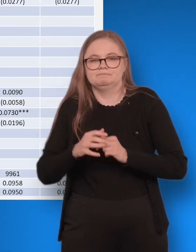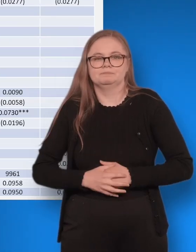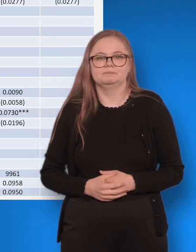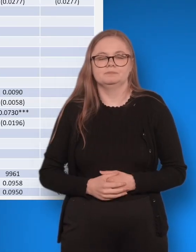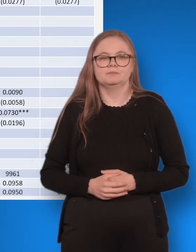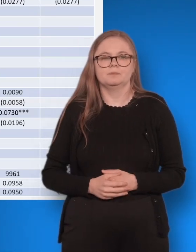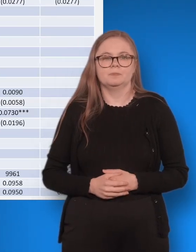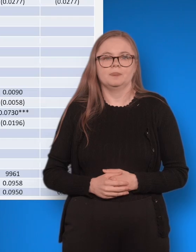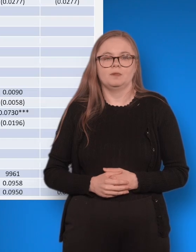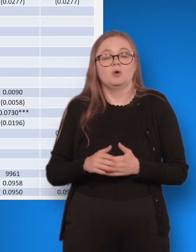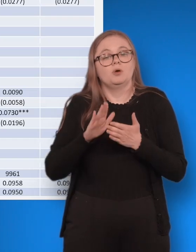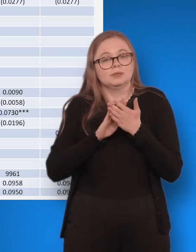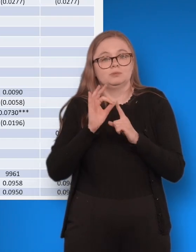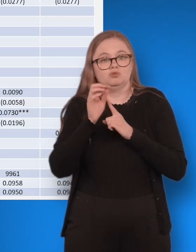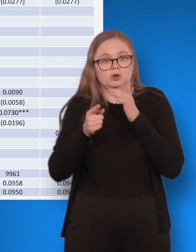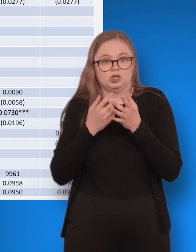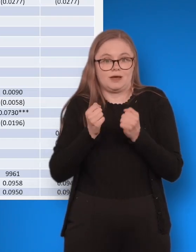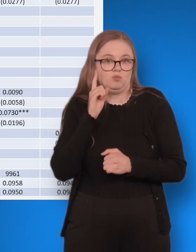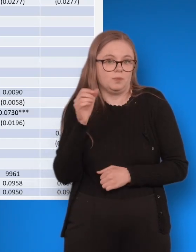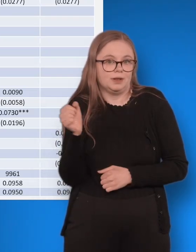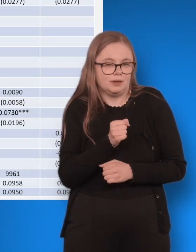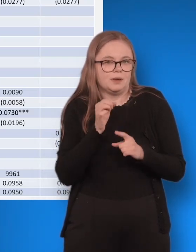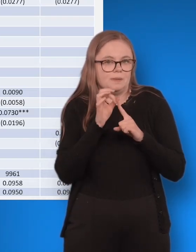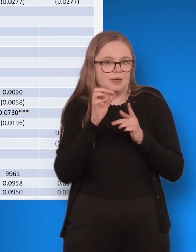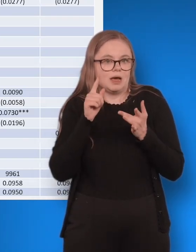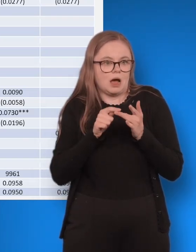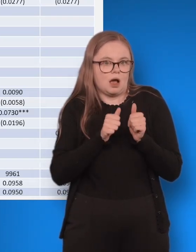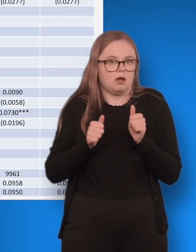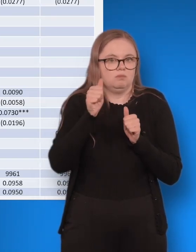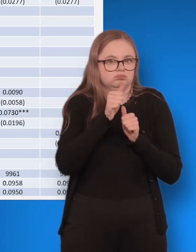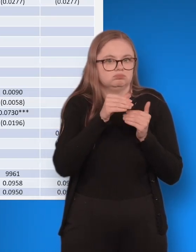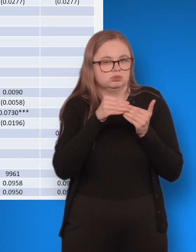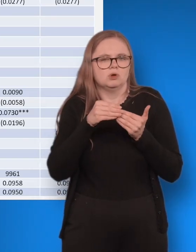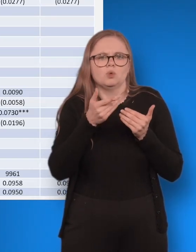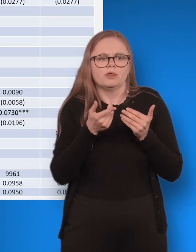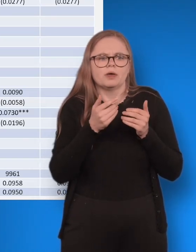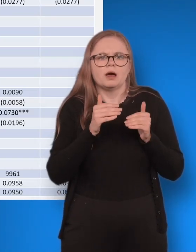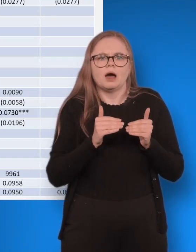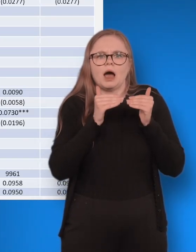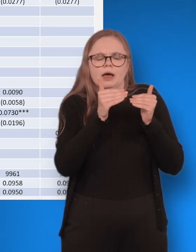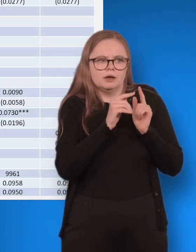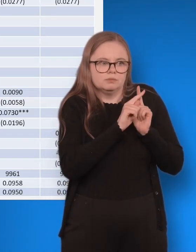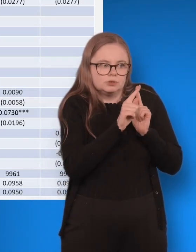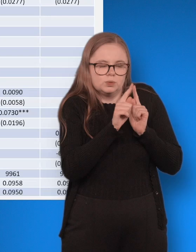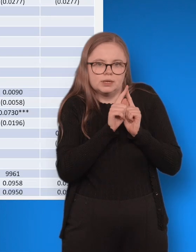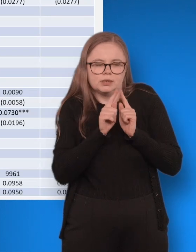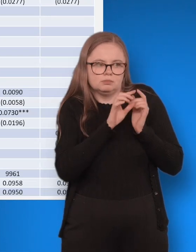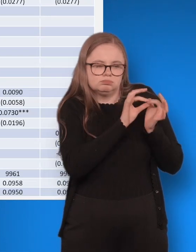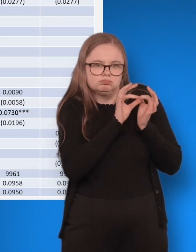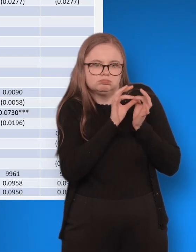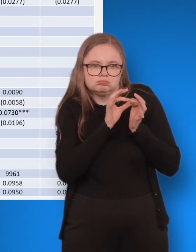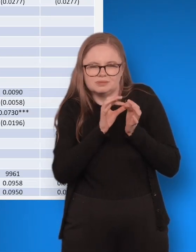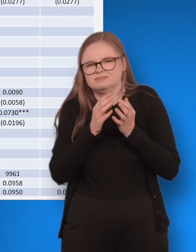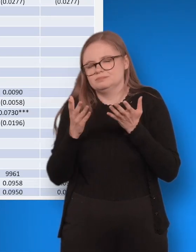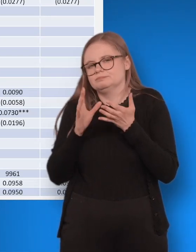that a project with a woman PI with a higher betweenness centrality is associated with a lower average SJR